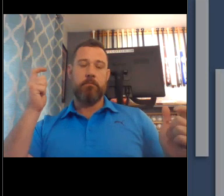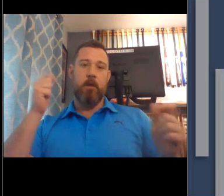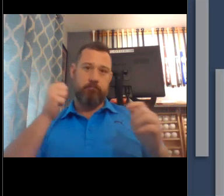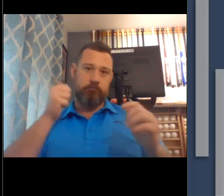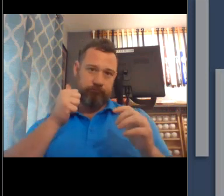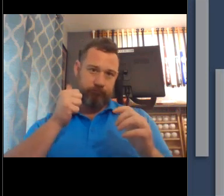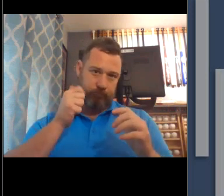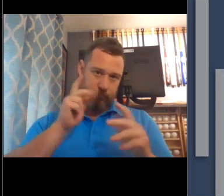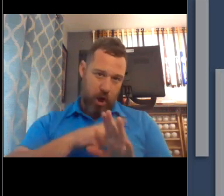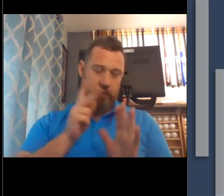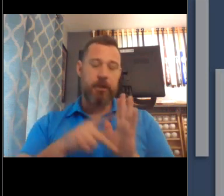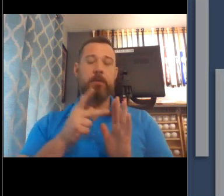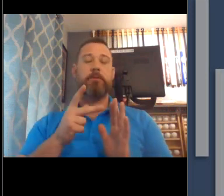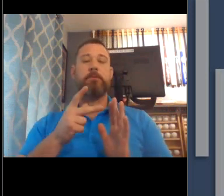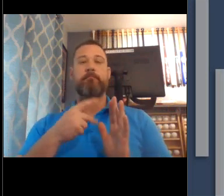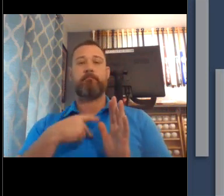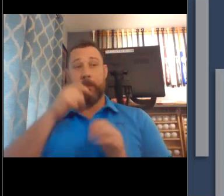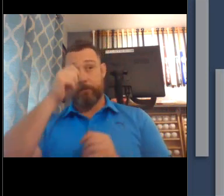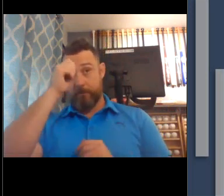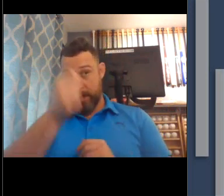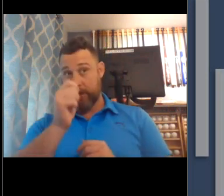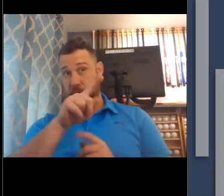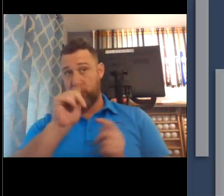Our collective hats to you and your team.